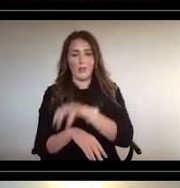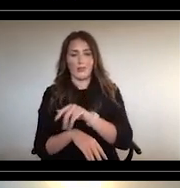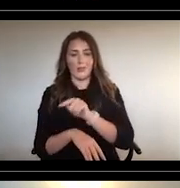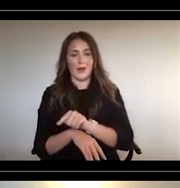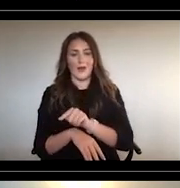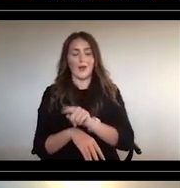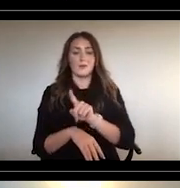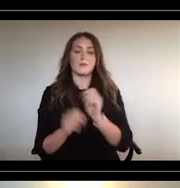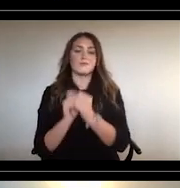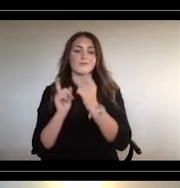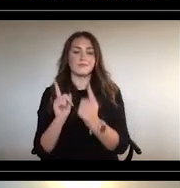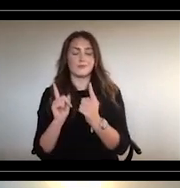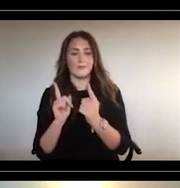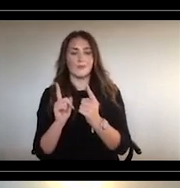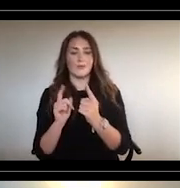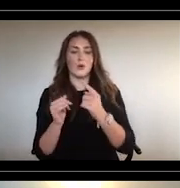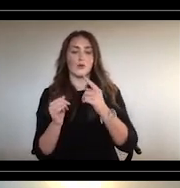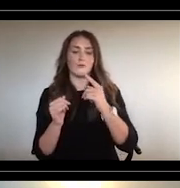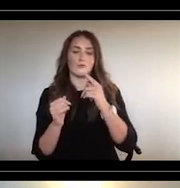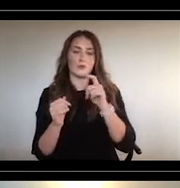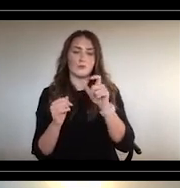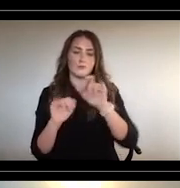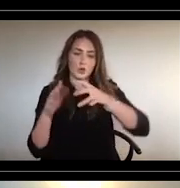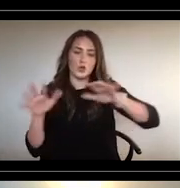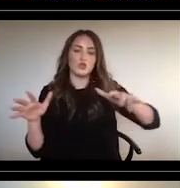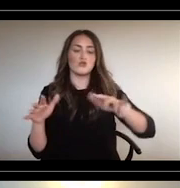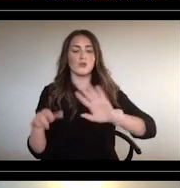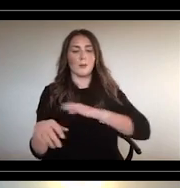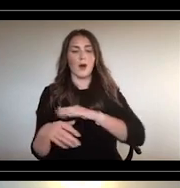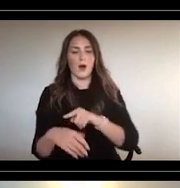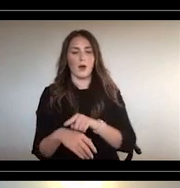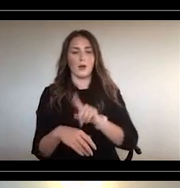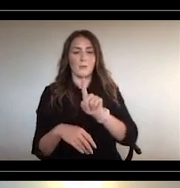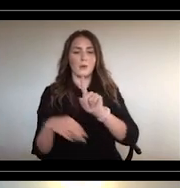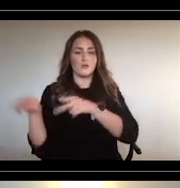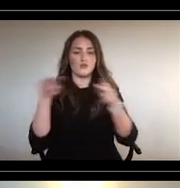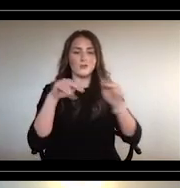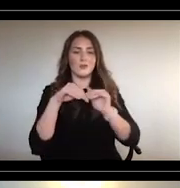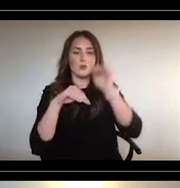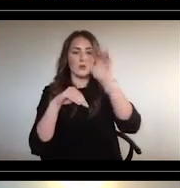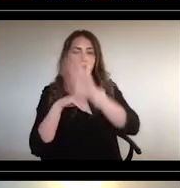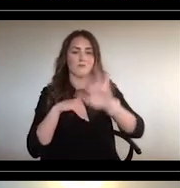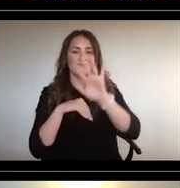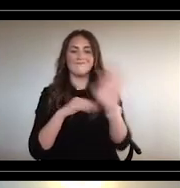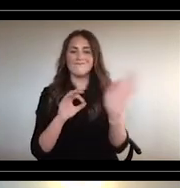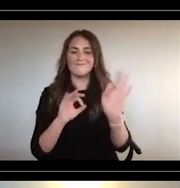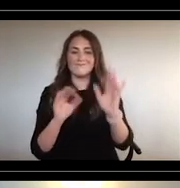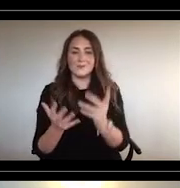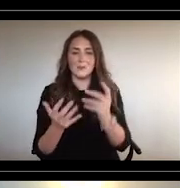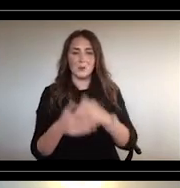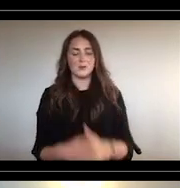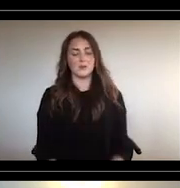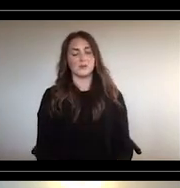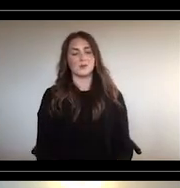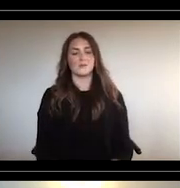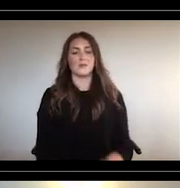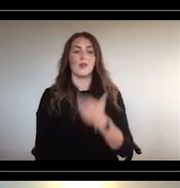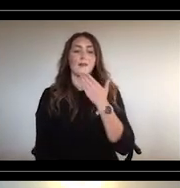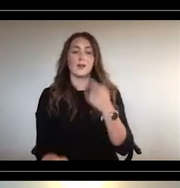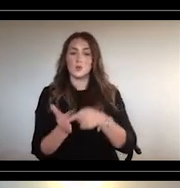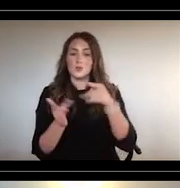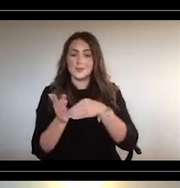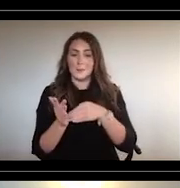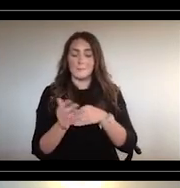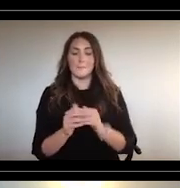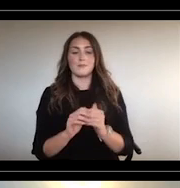Park. There's not anything like that north of the river. Thank you for that, Tim. Gareth,